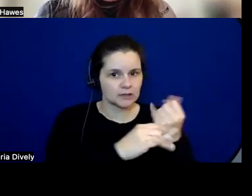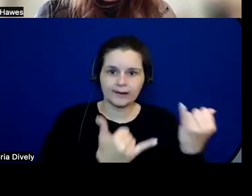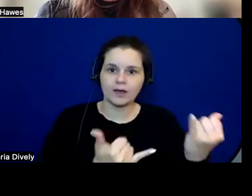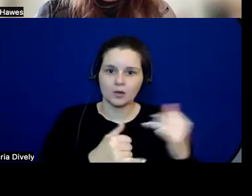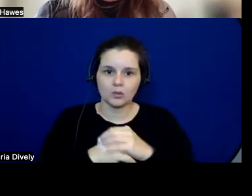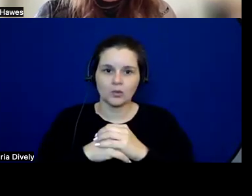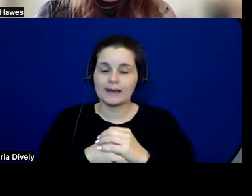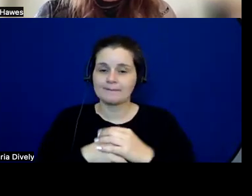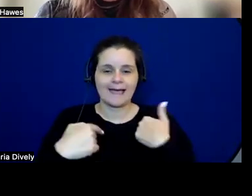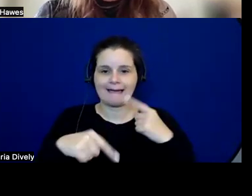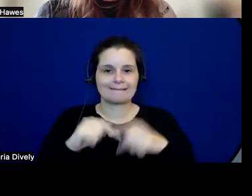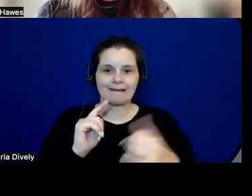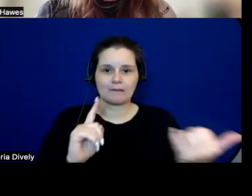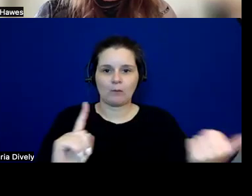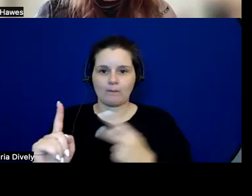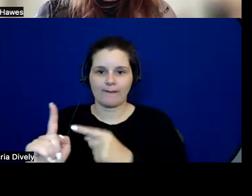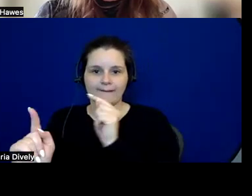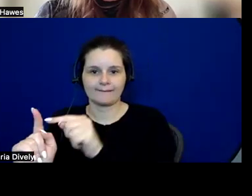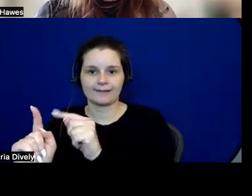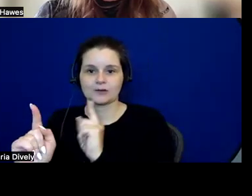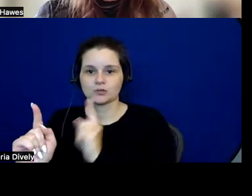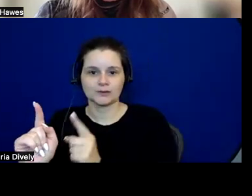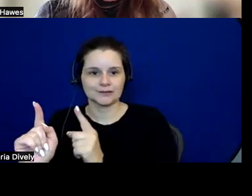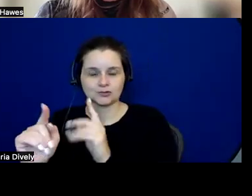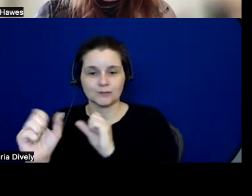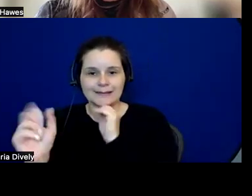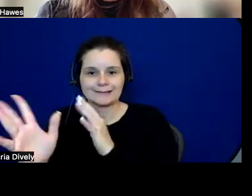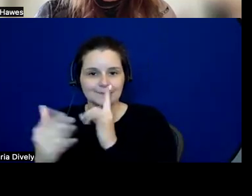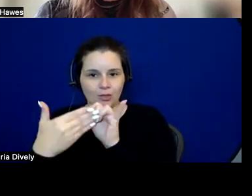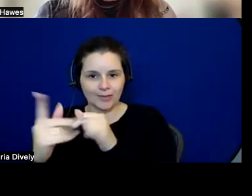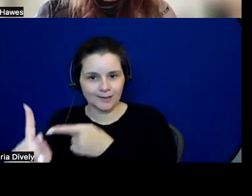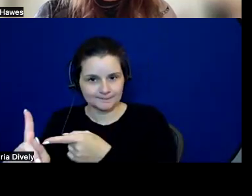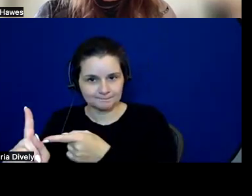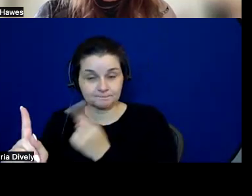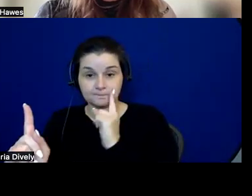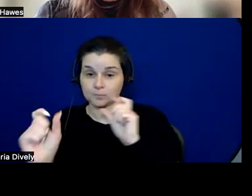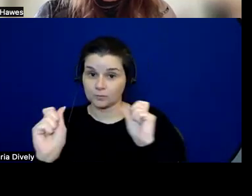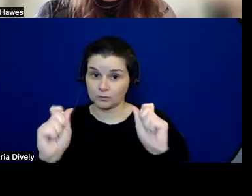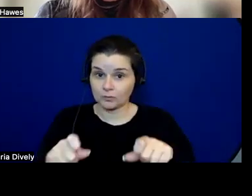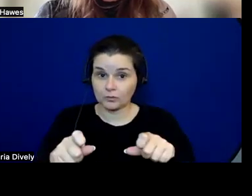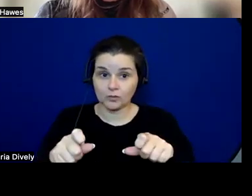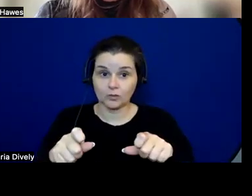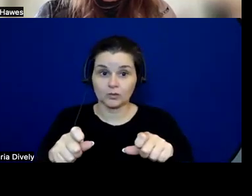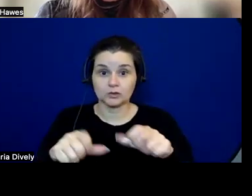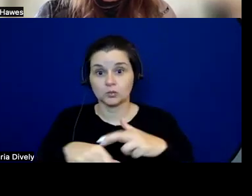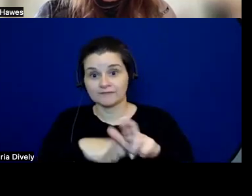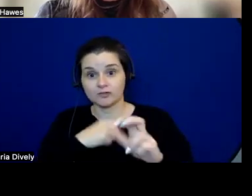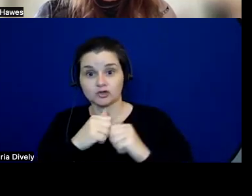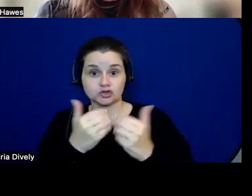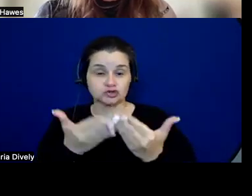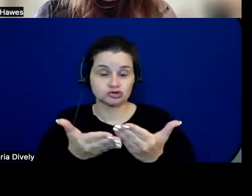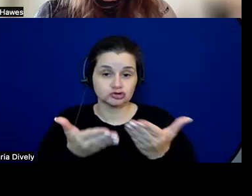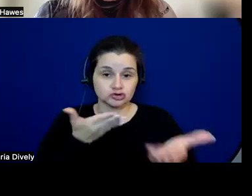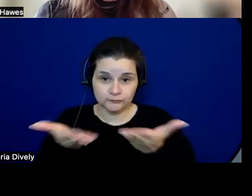I could not go back and really do anything about that. I could refer to services,